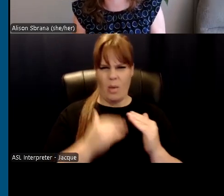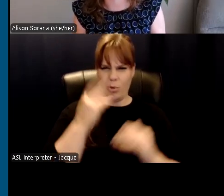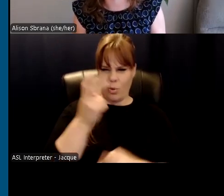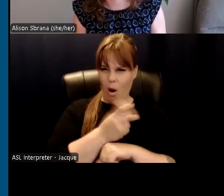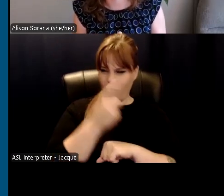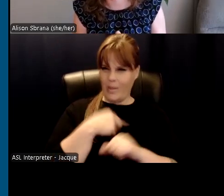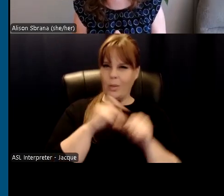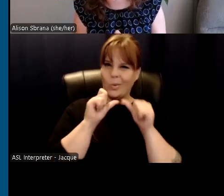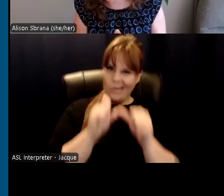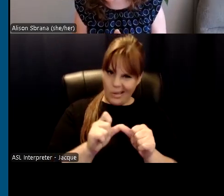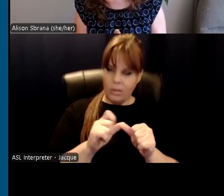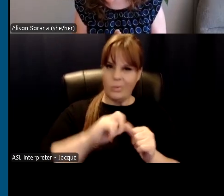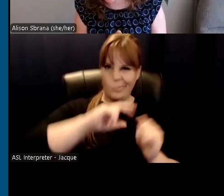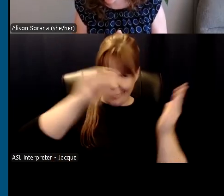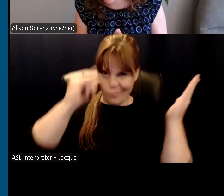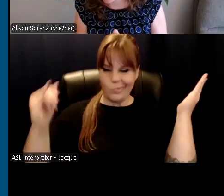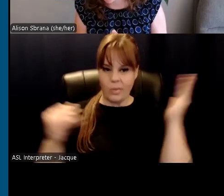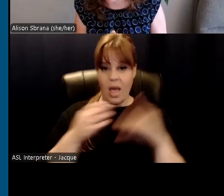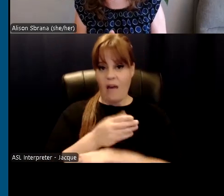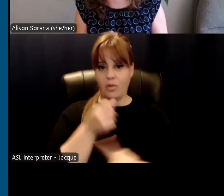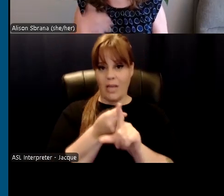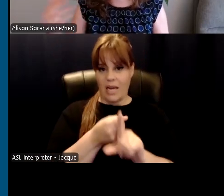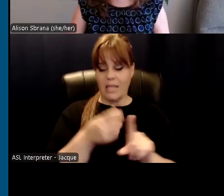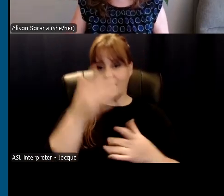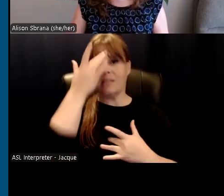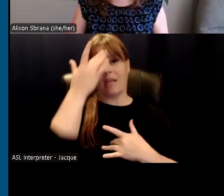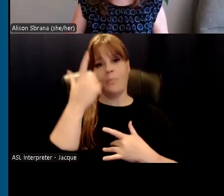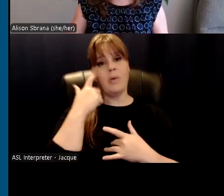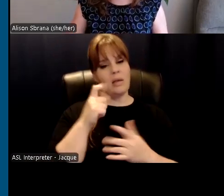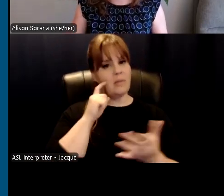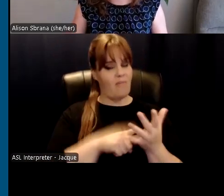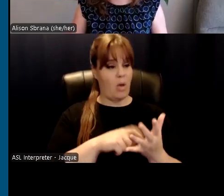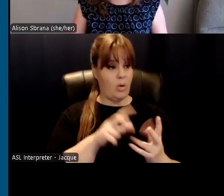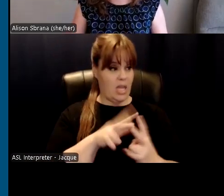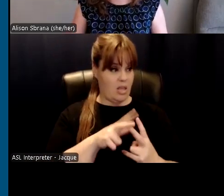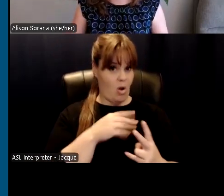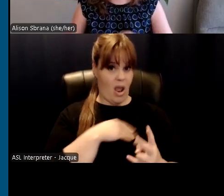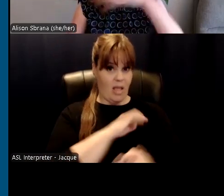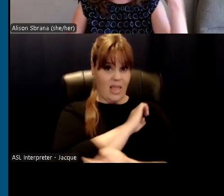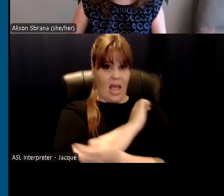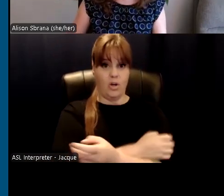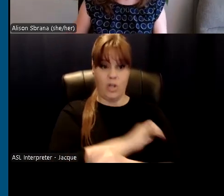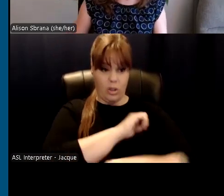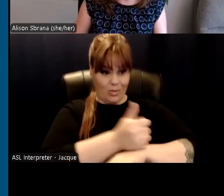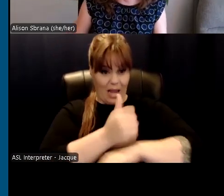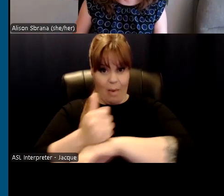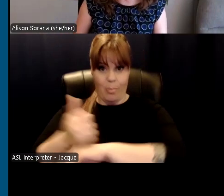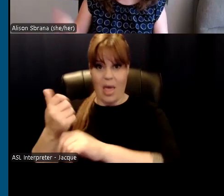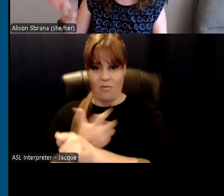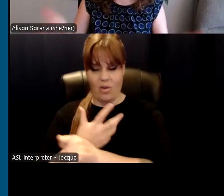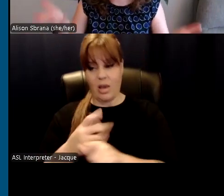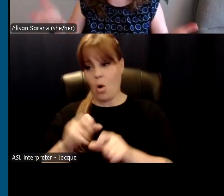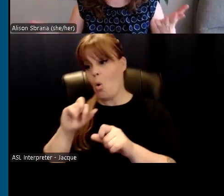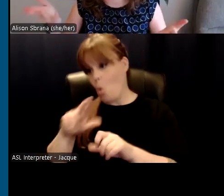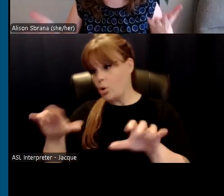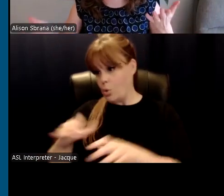to do after getting sick because I found I either had the energy to set up all my supplies or do the art, but